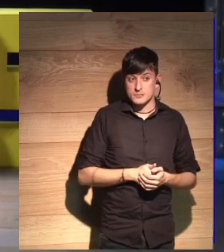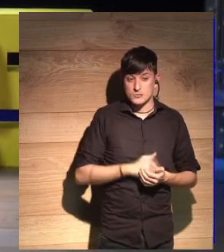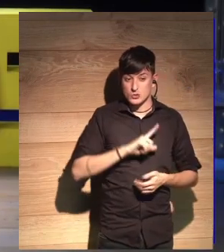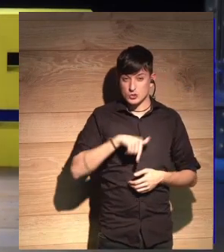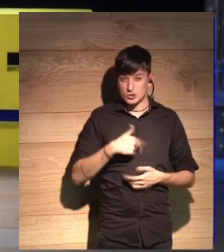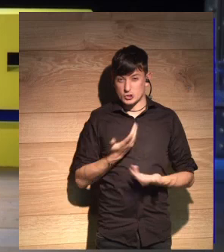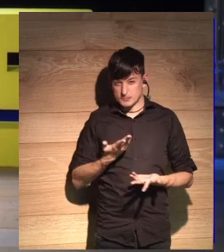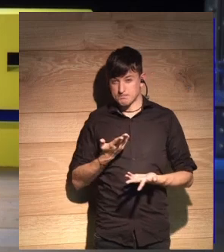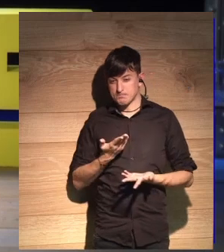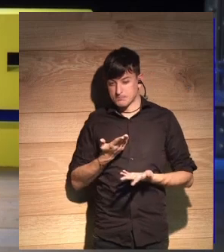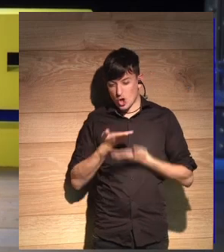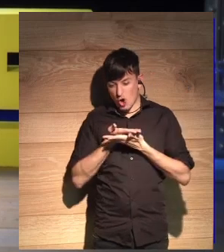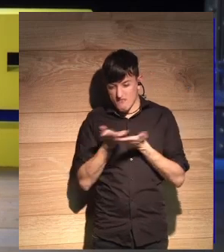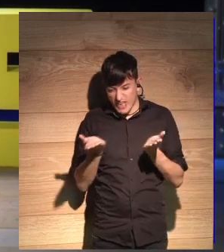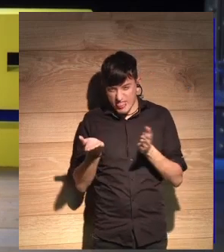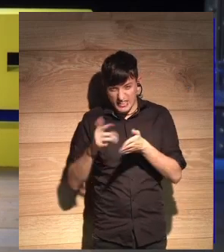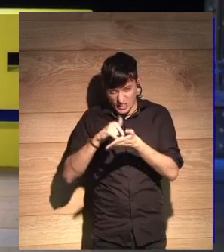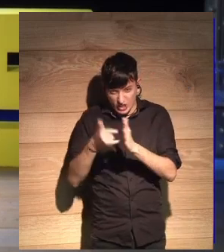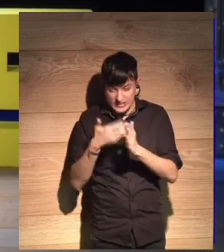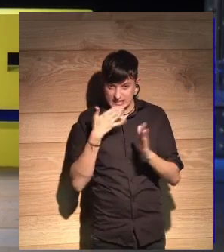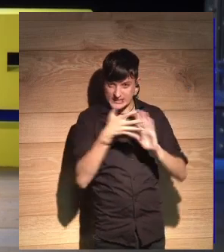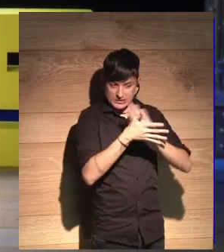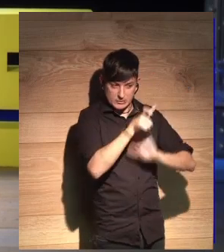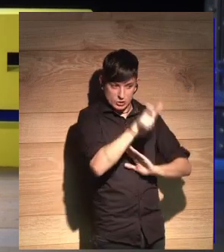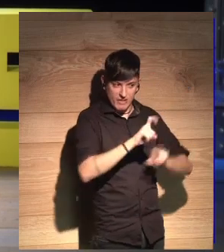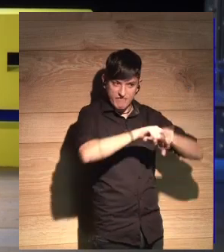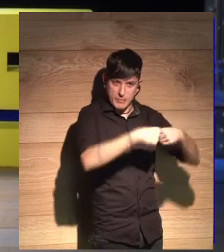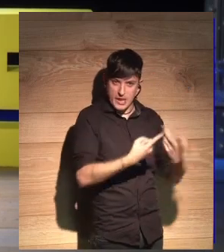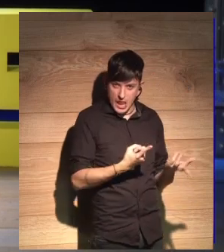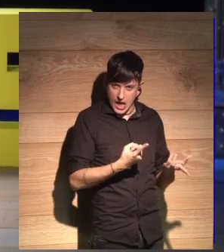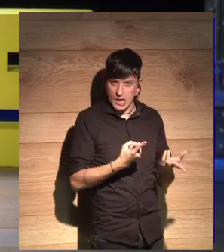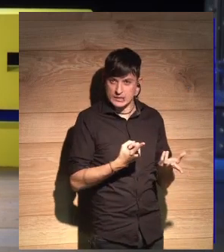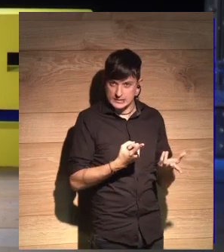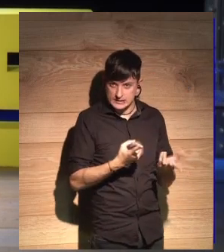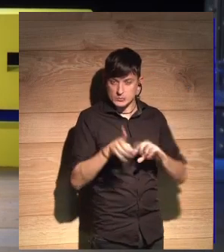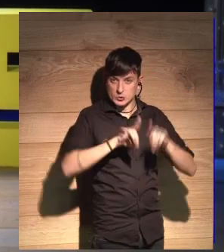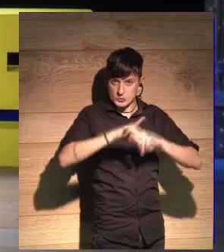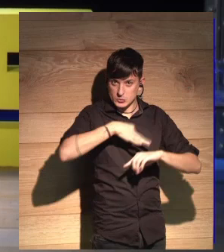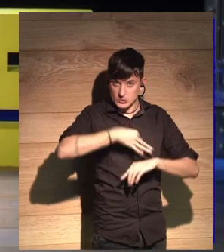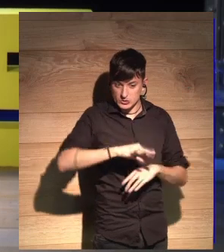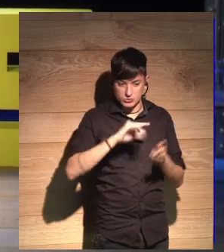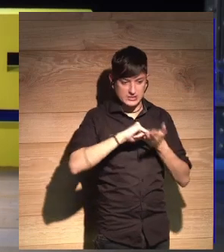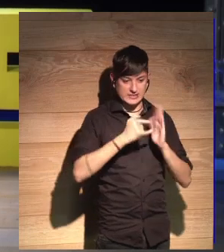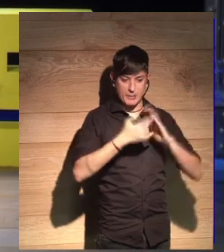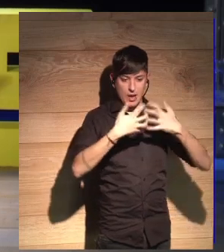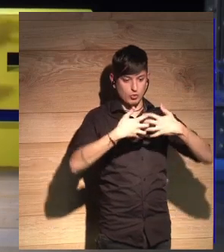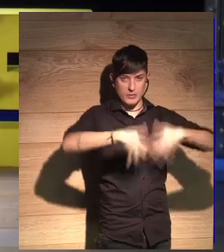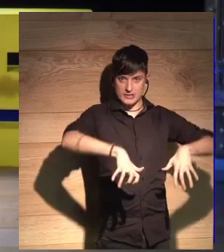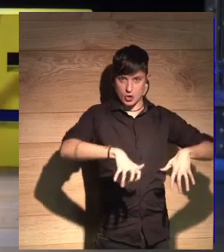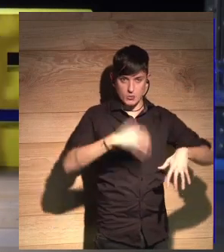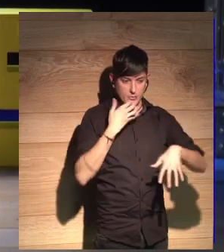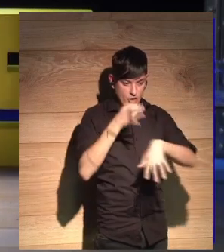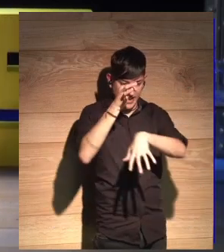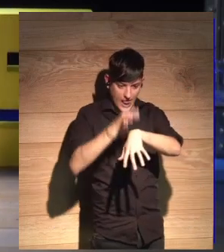not make it so that it was an automated system that just goes based on a clock, that doesn't require extra electricity, that if the power goes out, it could